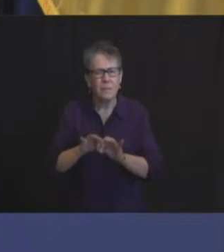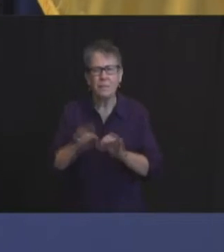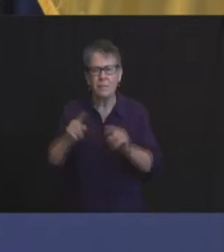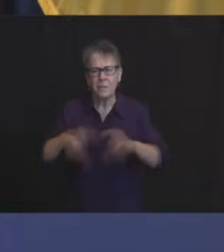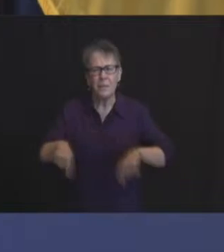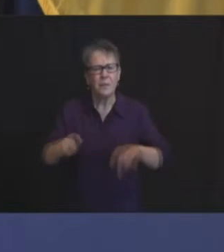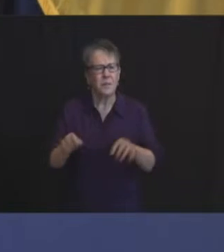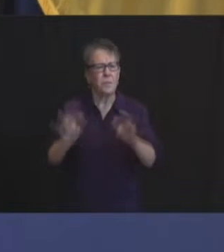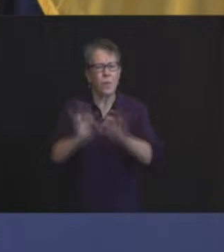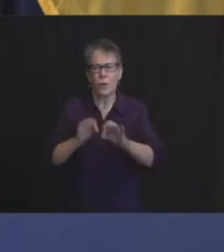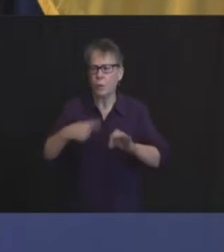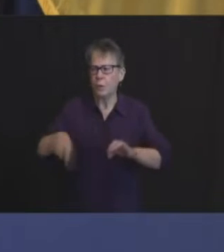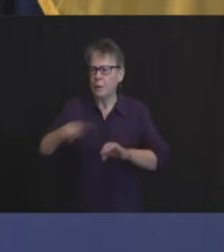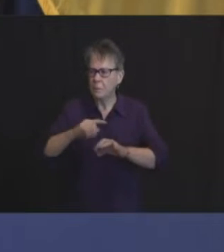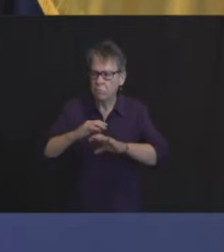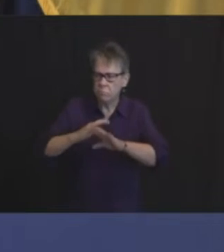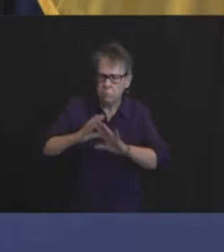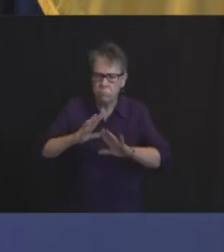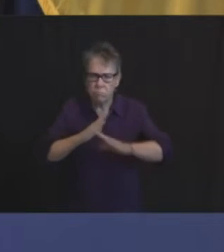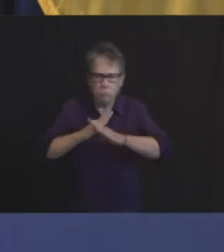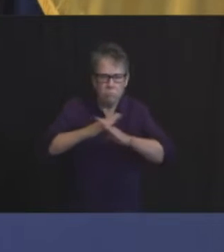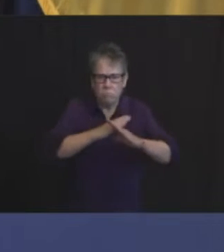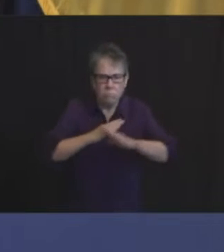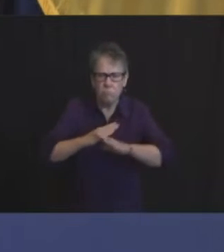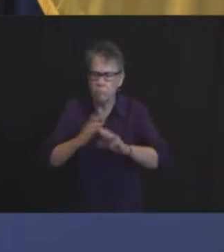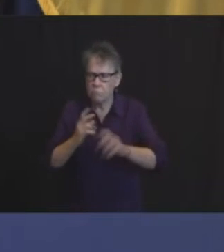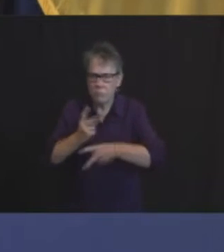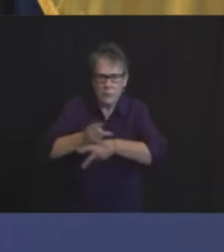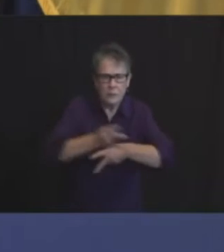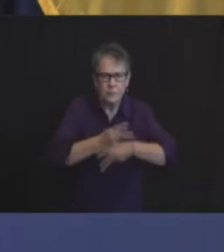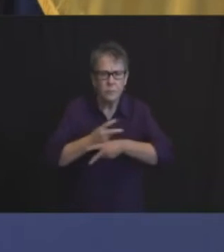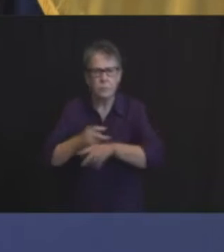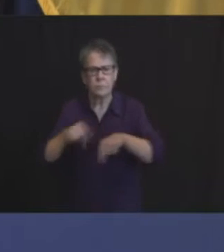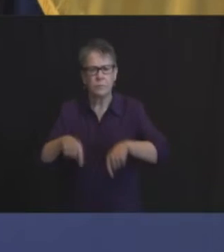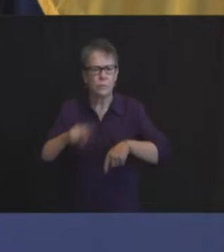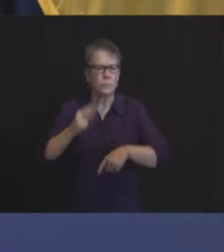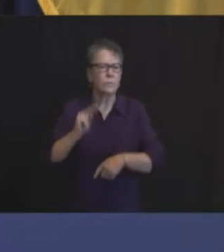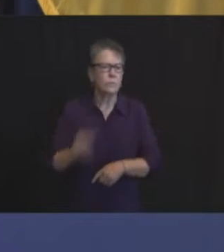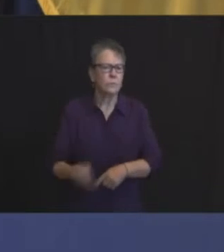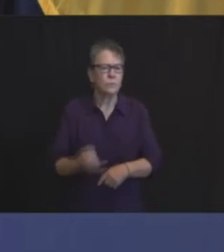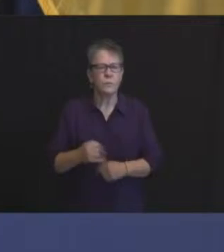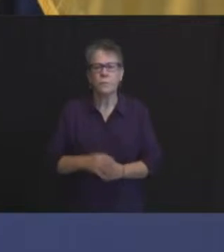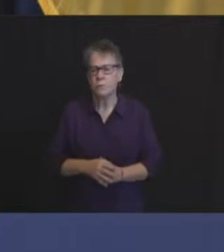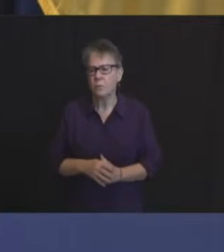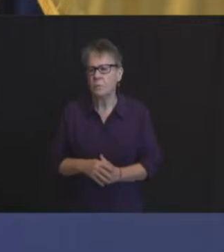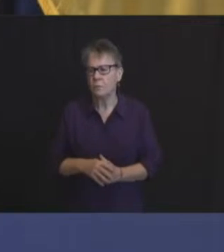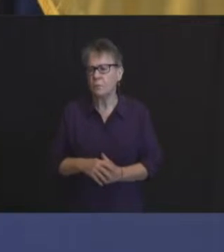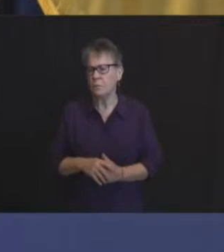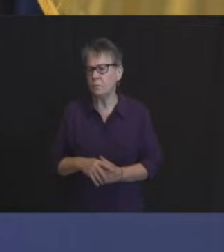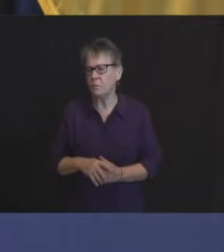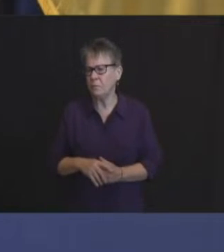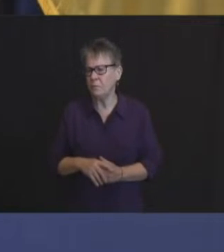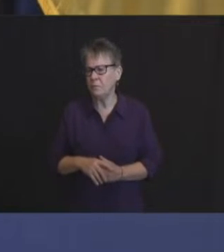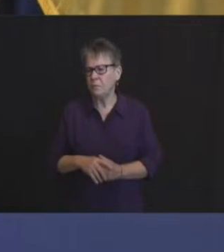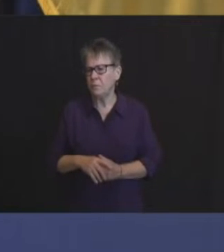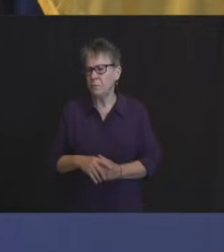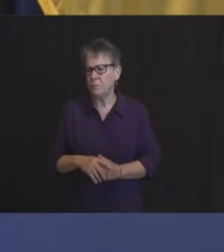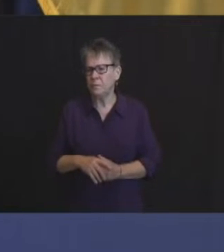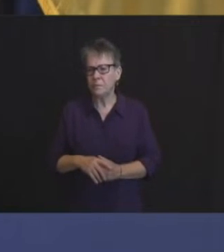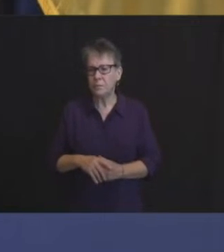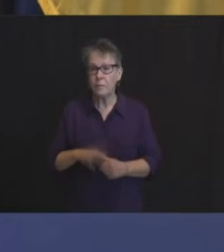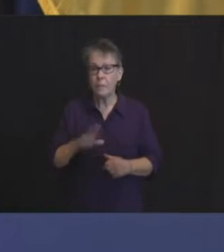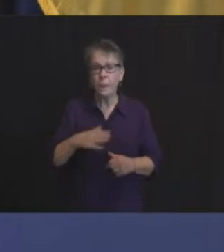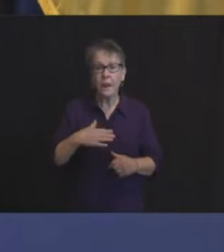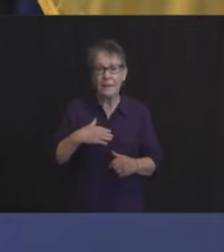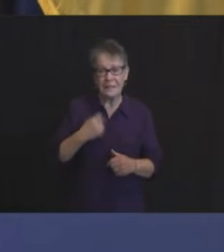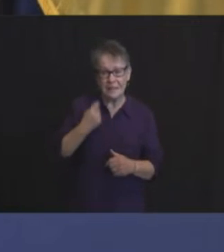Just to prove that people are watching, my friend Lou Stellato just reached out and said, don't forget Super Bowl Sunday, and don't let your hair down on Super Bowl Sunday. Now, that